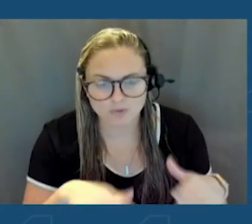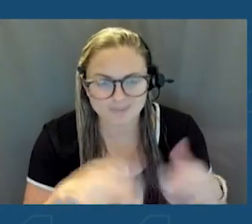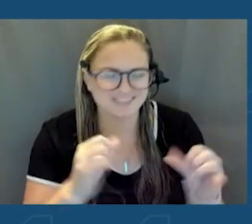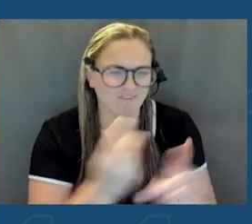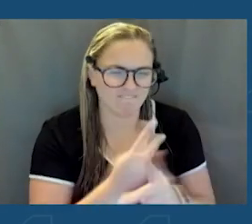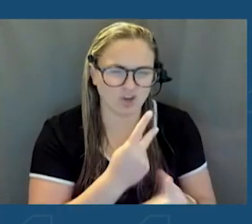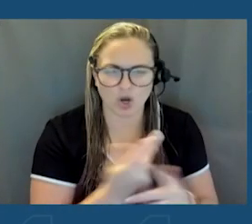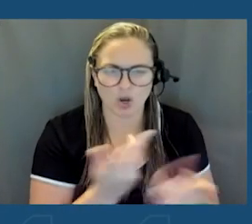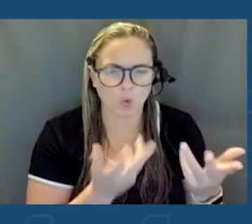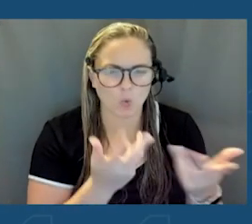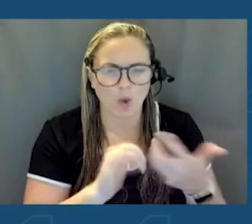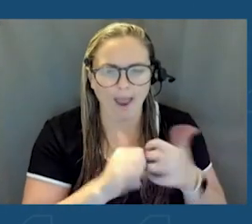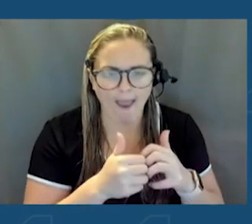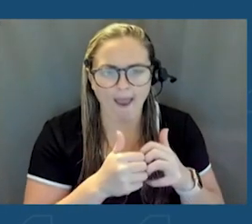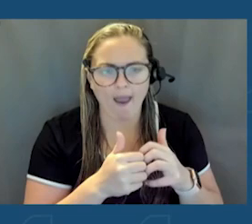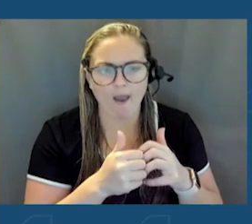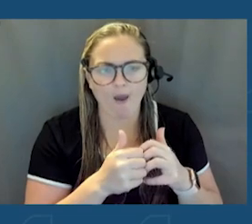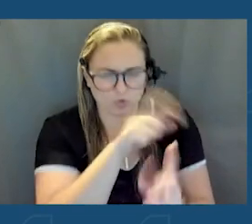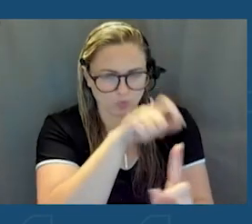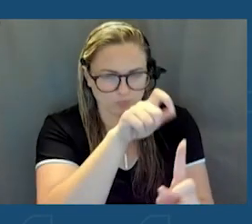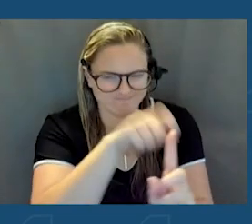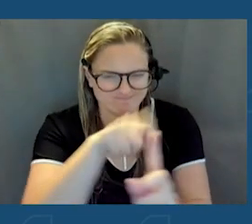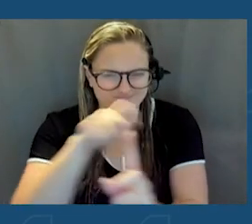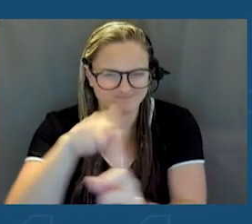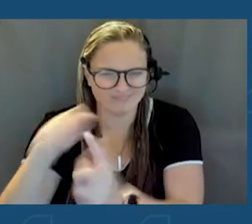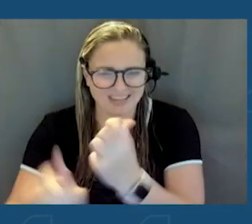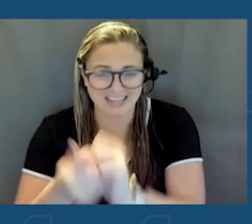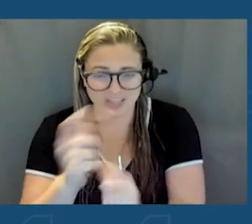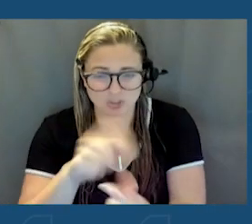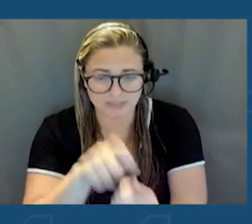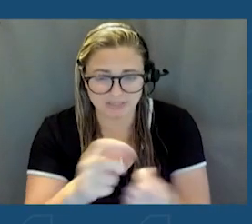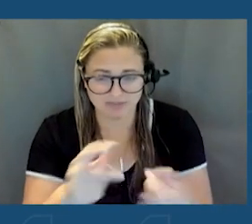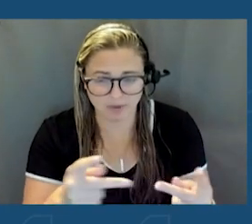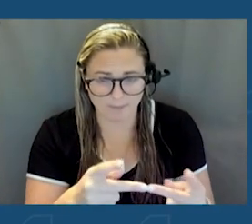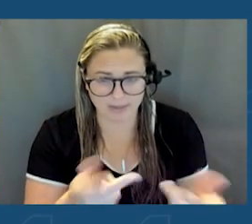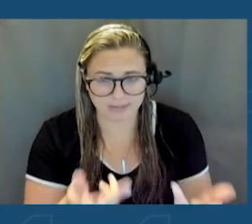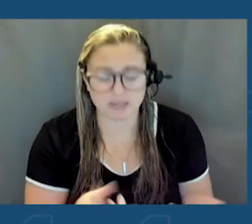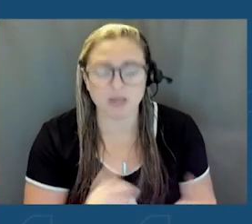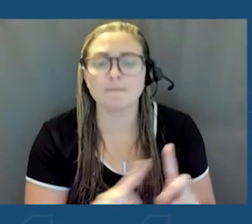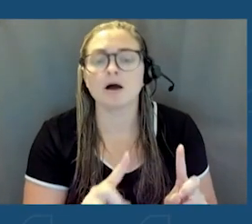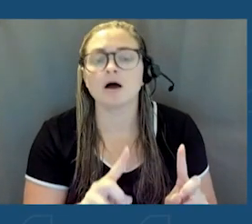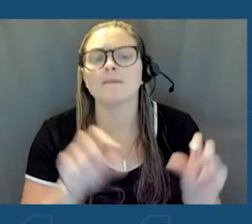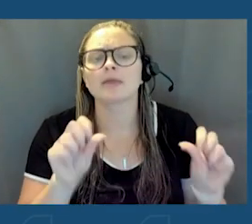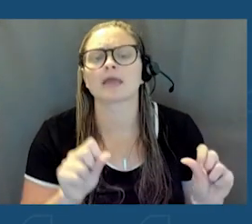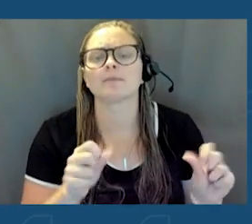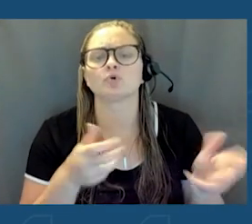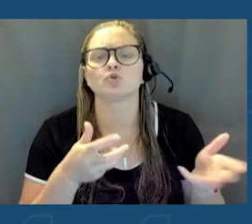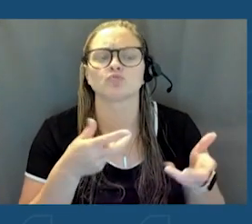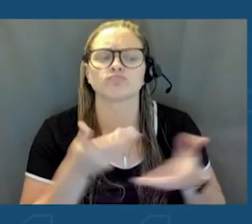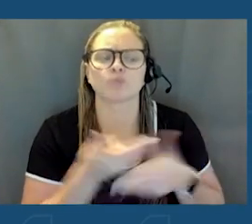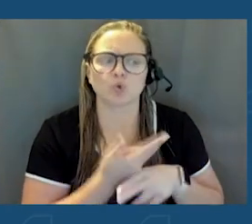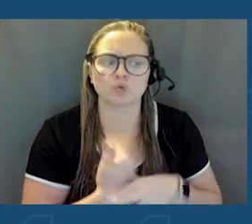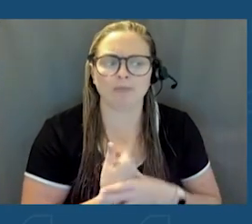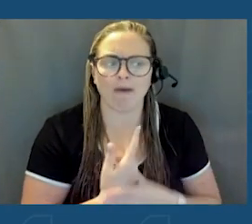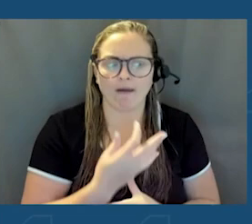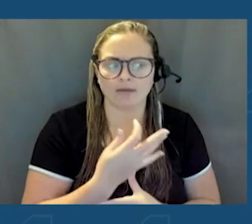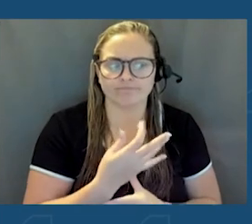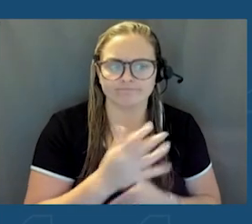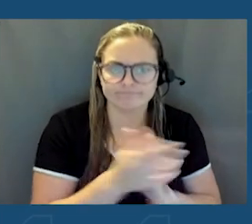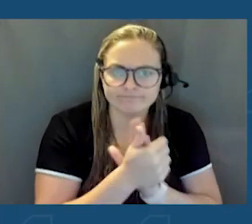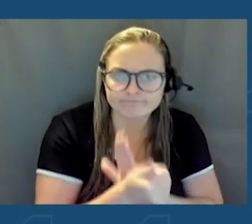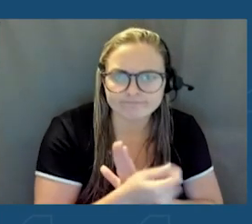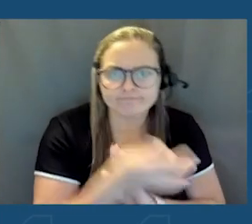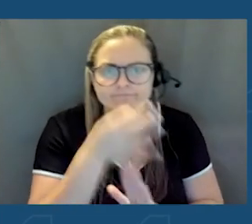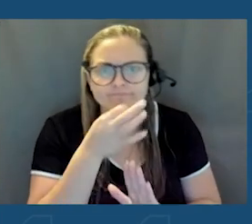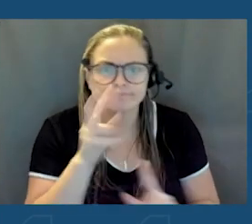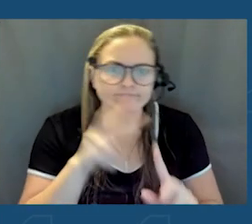exactly how to target each of those different areas, but being able to leverage my expertise and experience utilizing federal